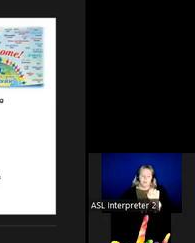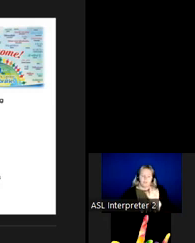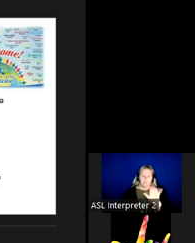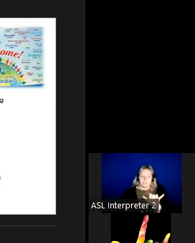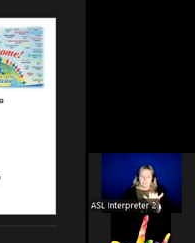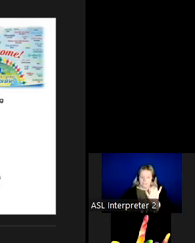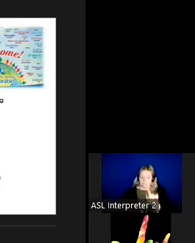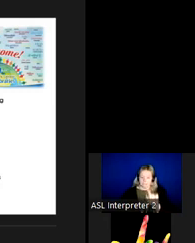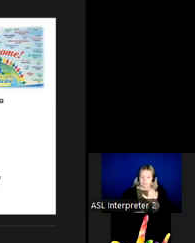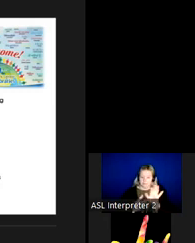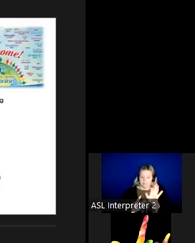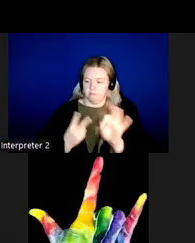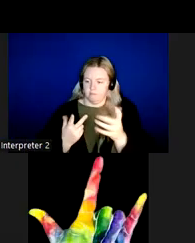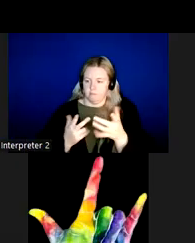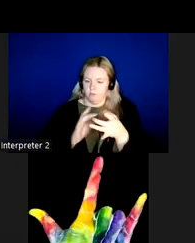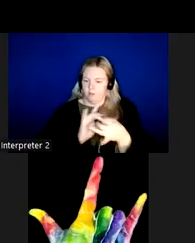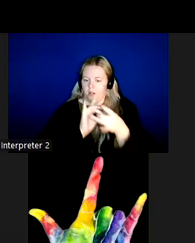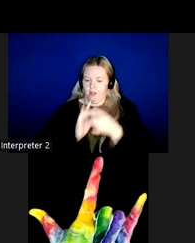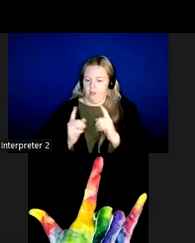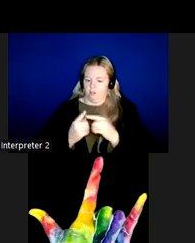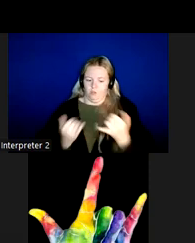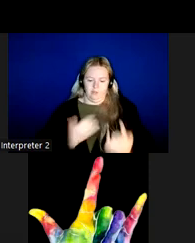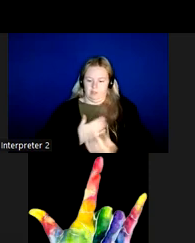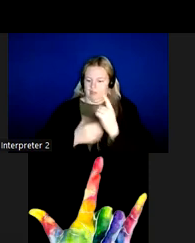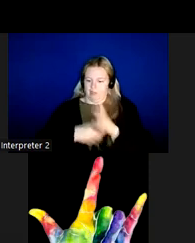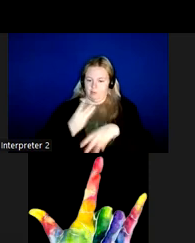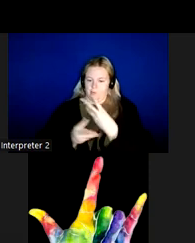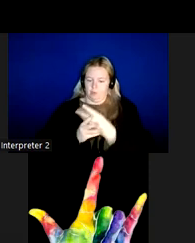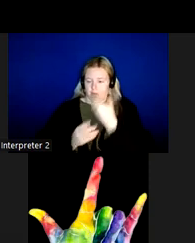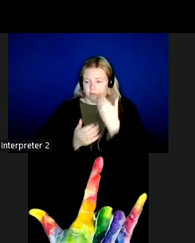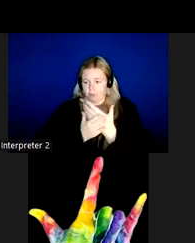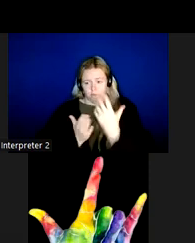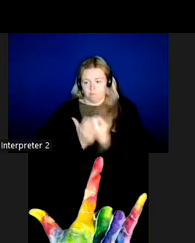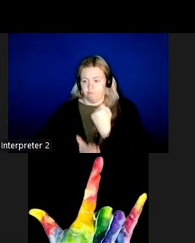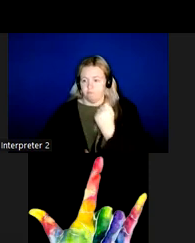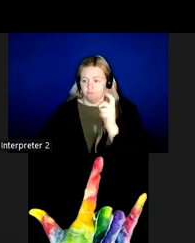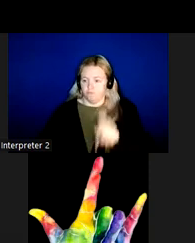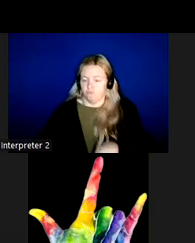such relevant topics that they offer, which is really nice, definitely.